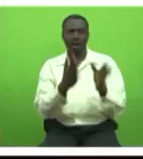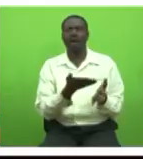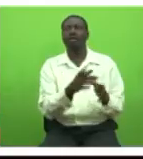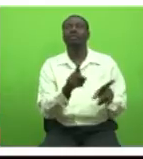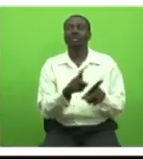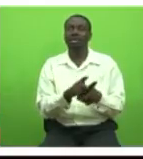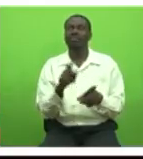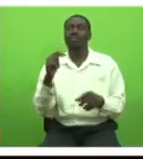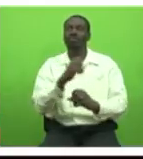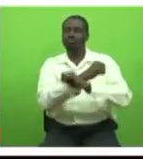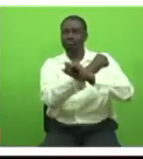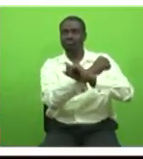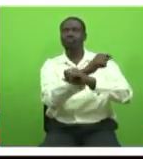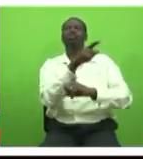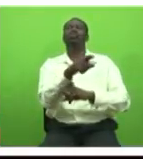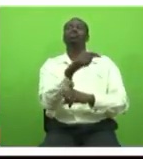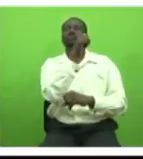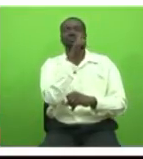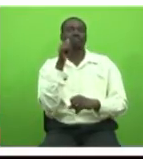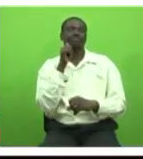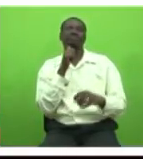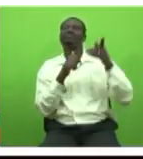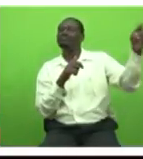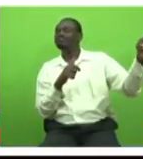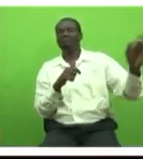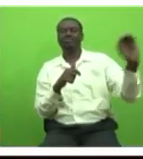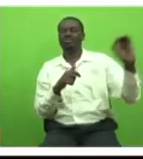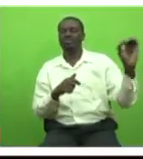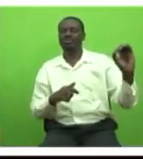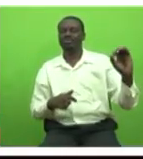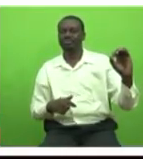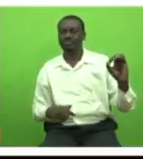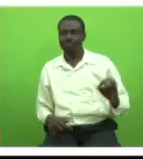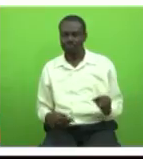of privacy. It is also important to ensure that a